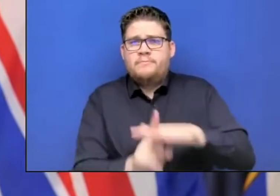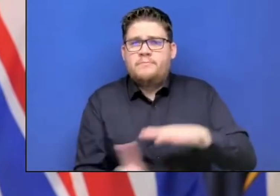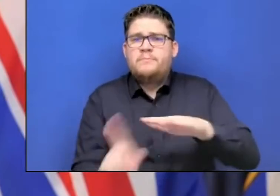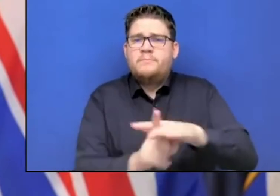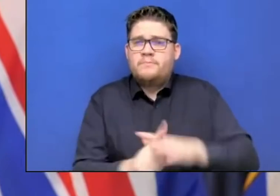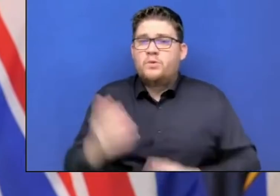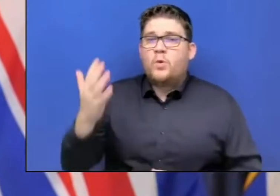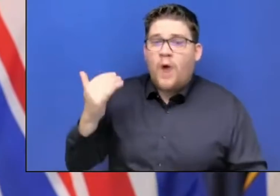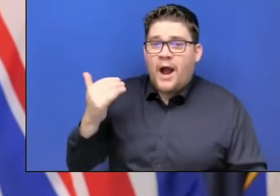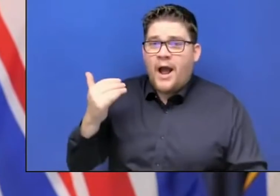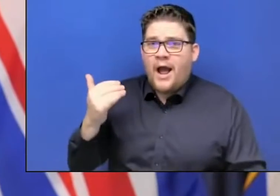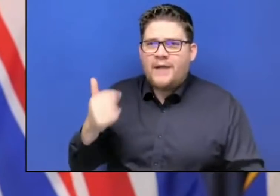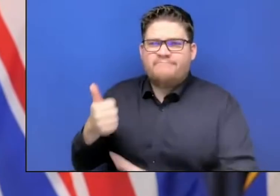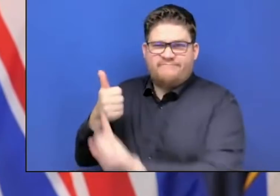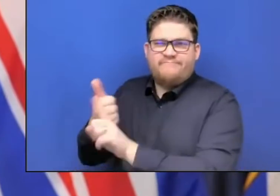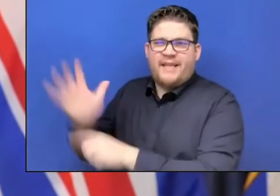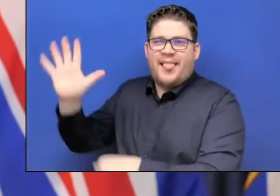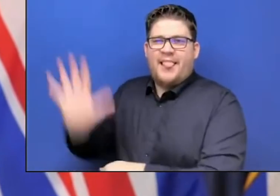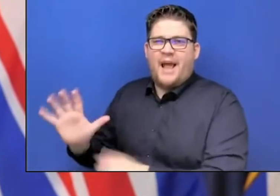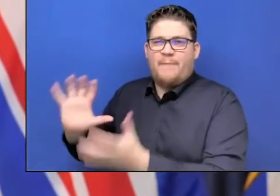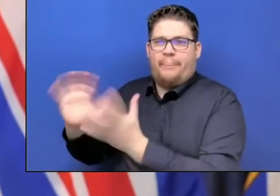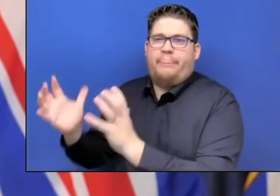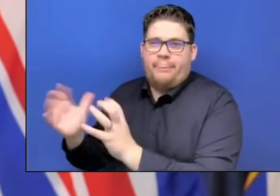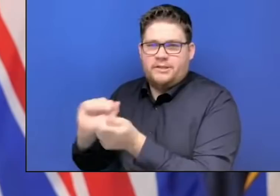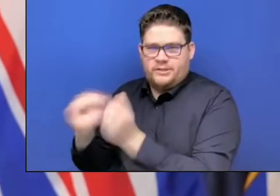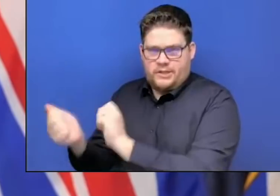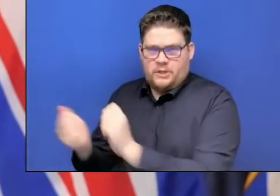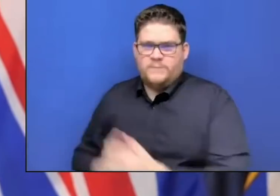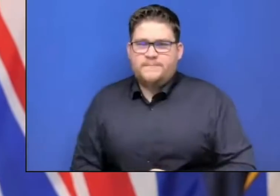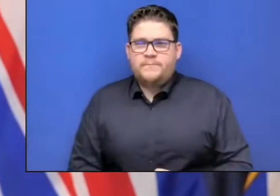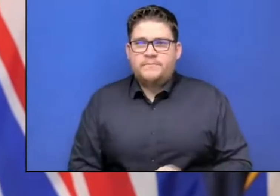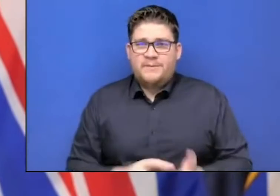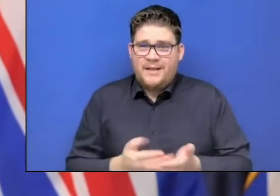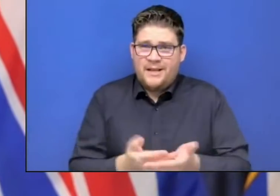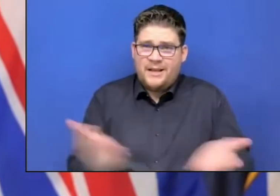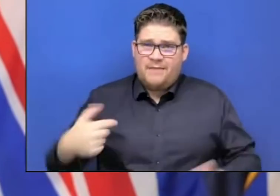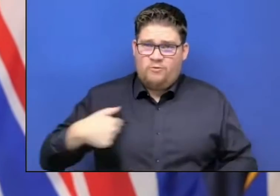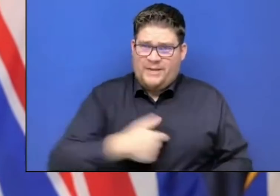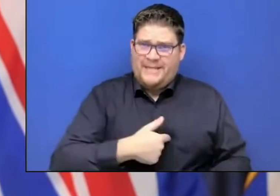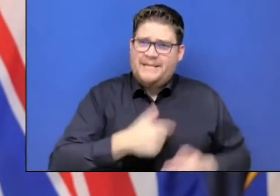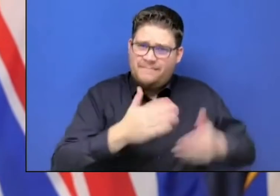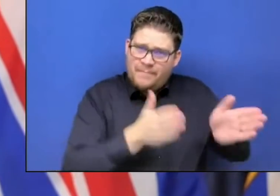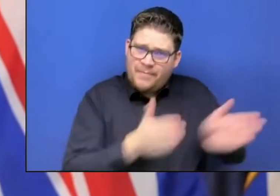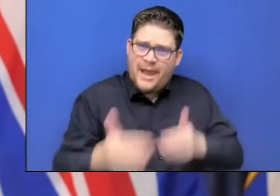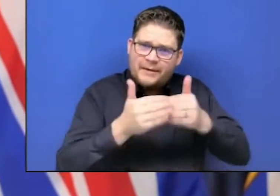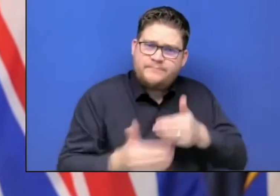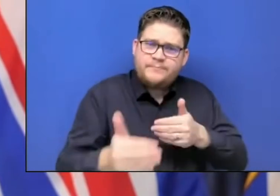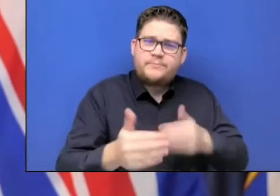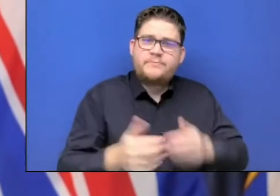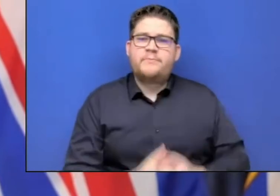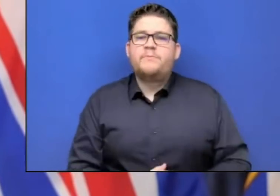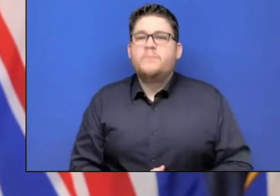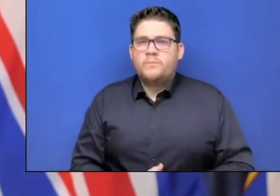climate change, there is hope in terms of the roadmap to 2030 that we've developed here in British Columbia and the leadership that Canada